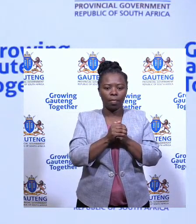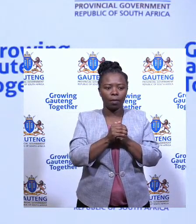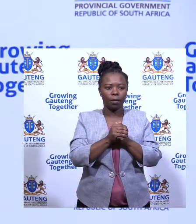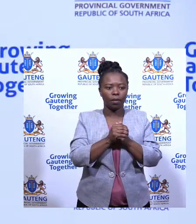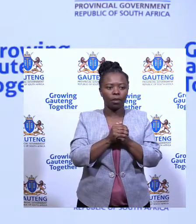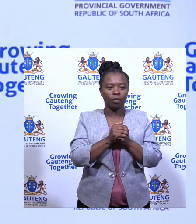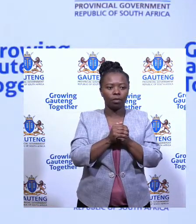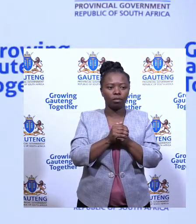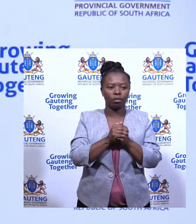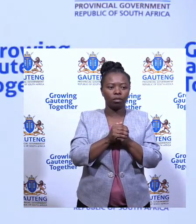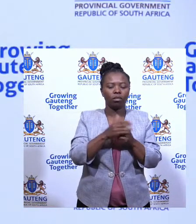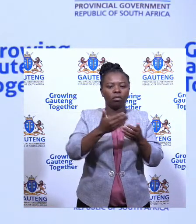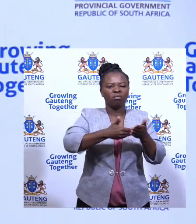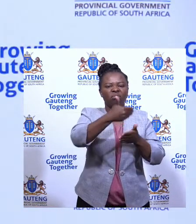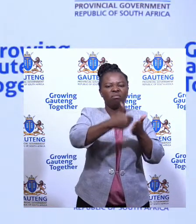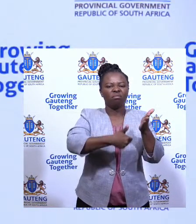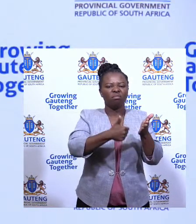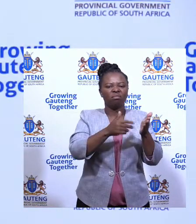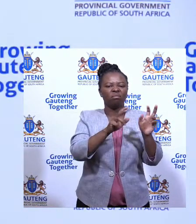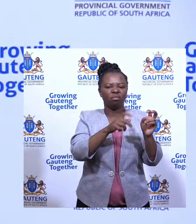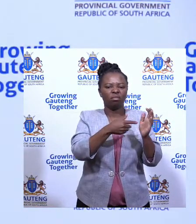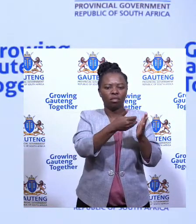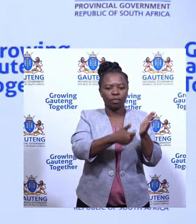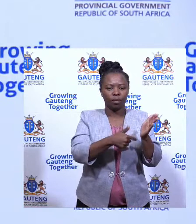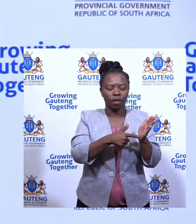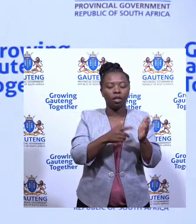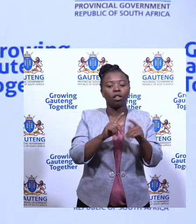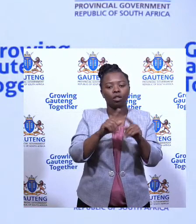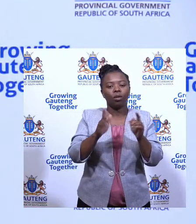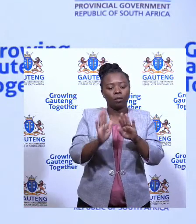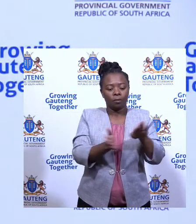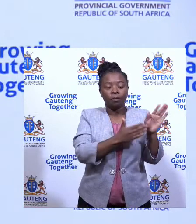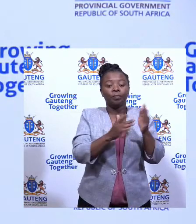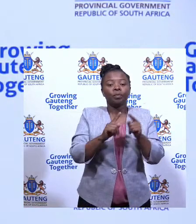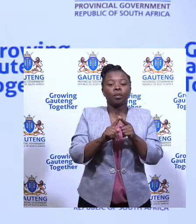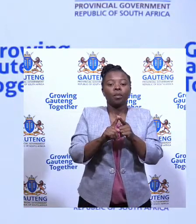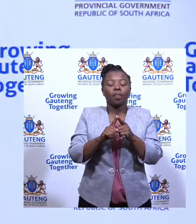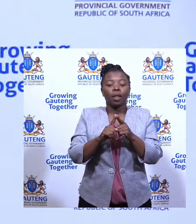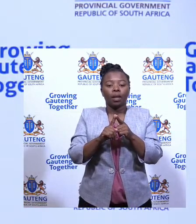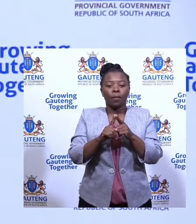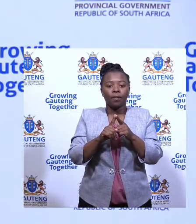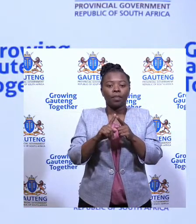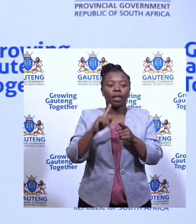And to treat ICU and high care COVID incidents